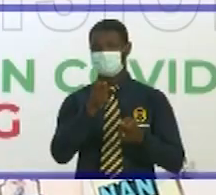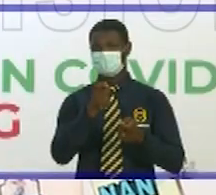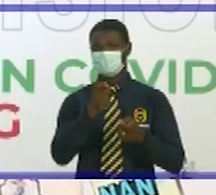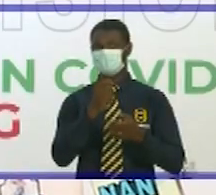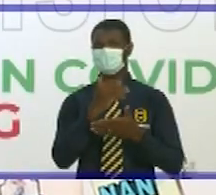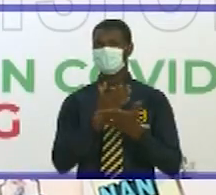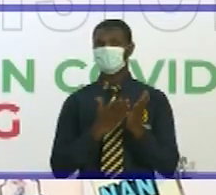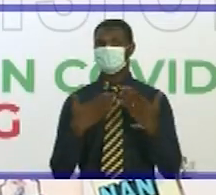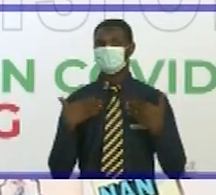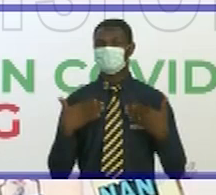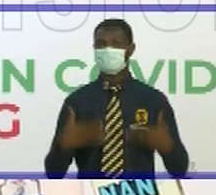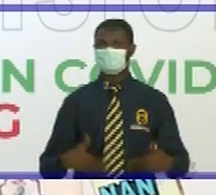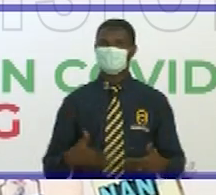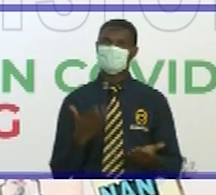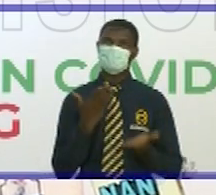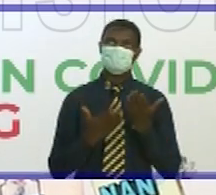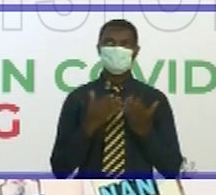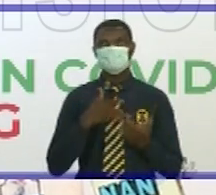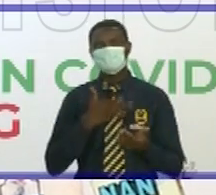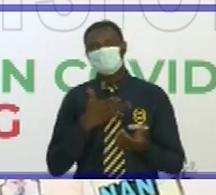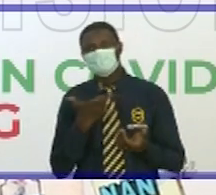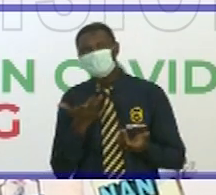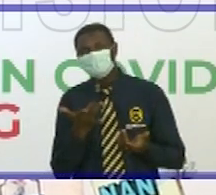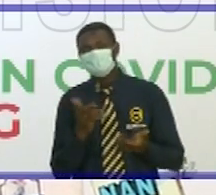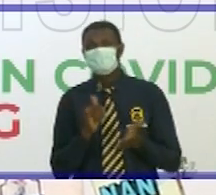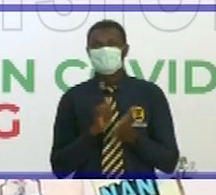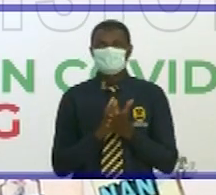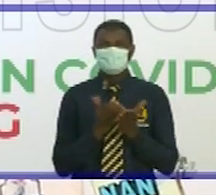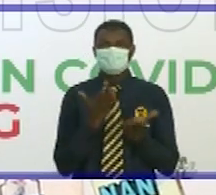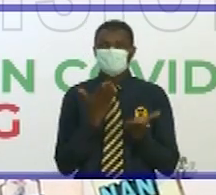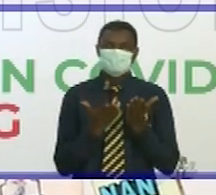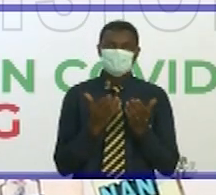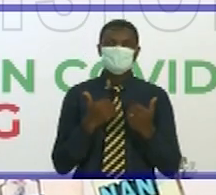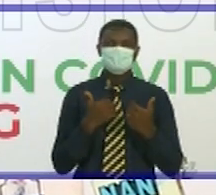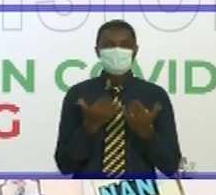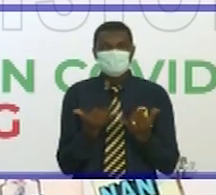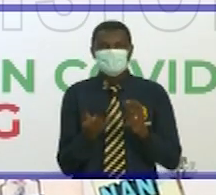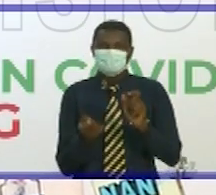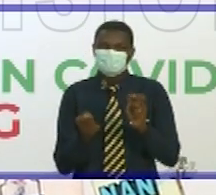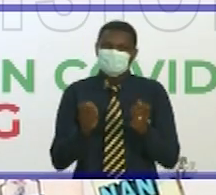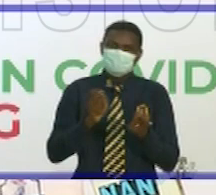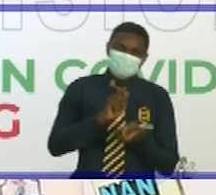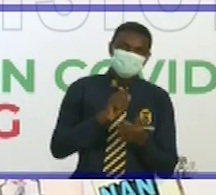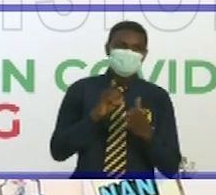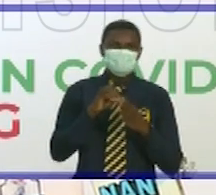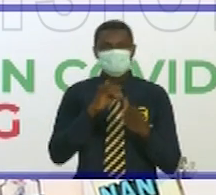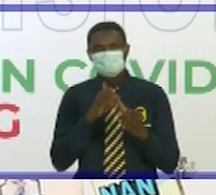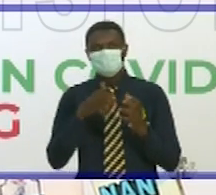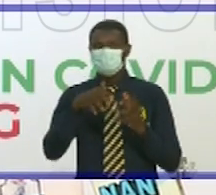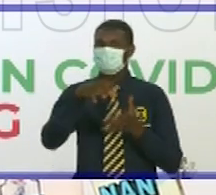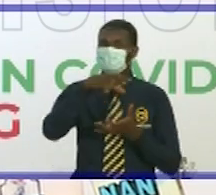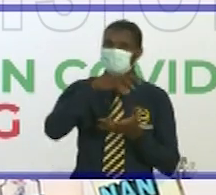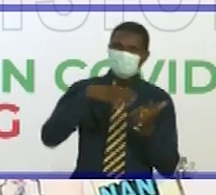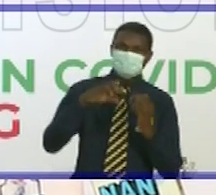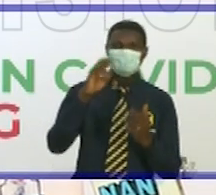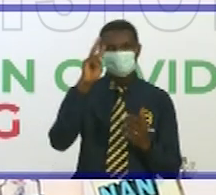somebody may see it as that there has been a change or some sort of misunderstanding. And I have